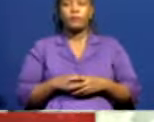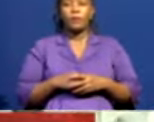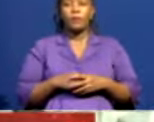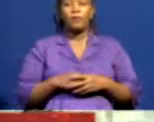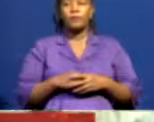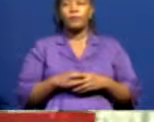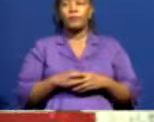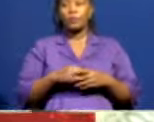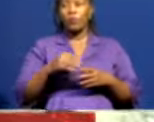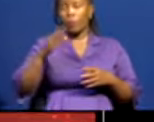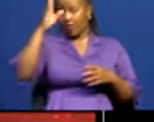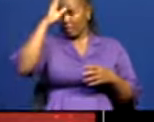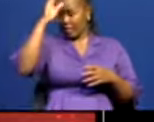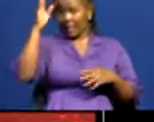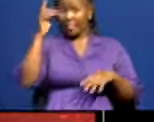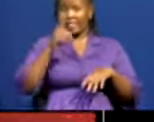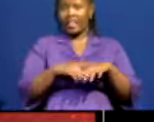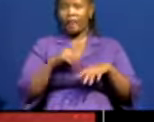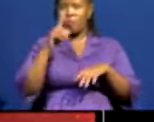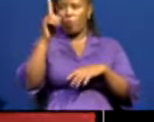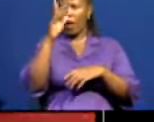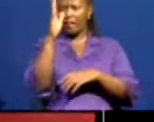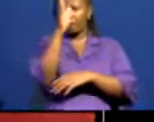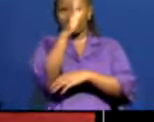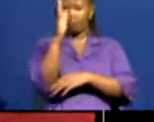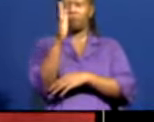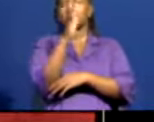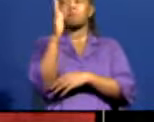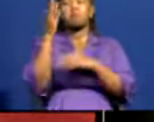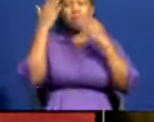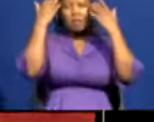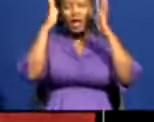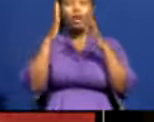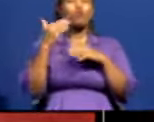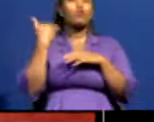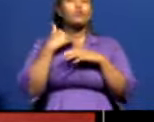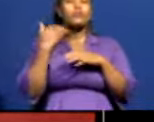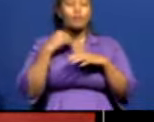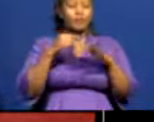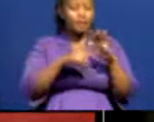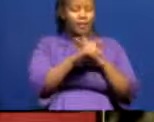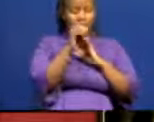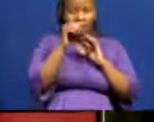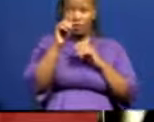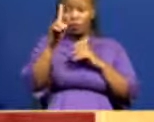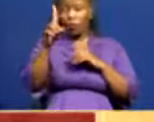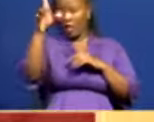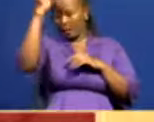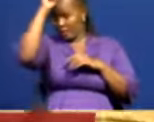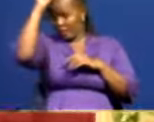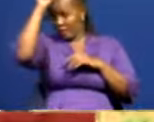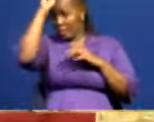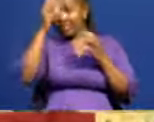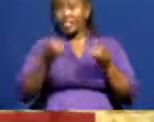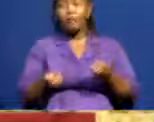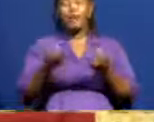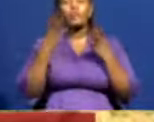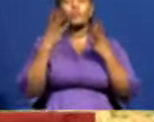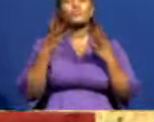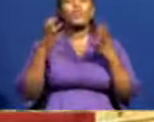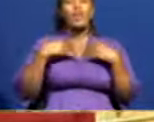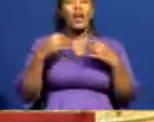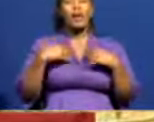On Sunday, 1 p.m., a known number of bandits descended on Ngaratuko village in Baringo North constituency, raining terror on